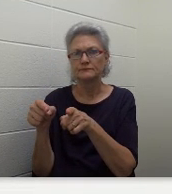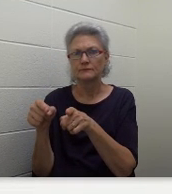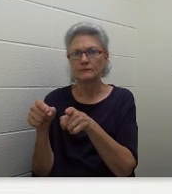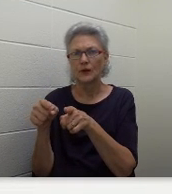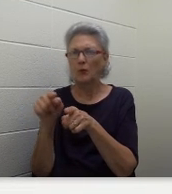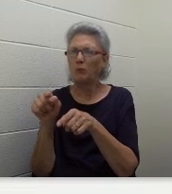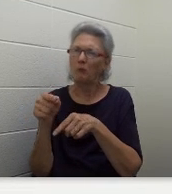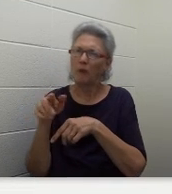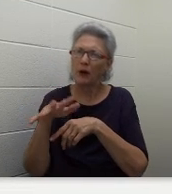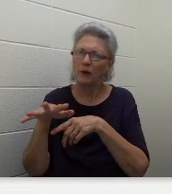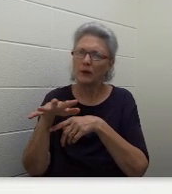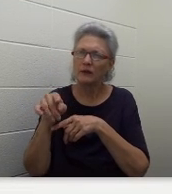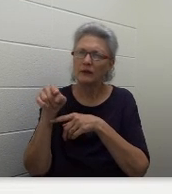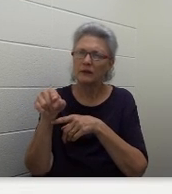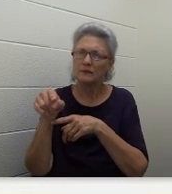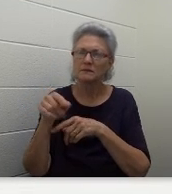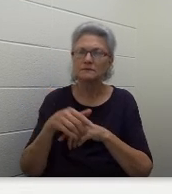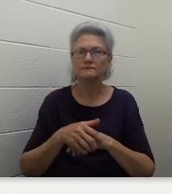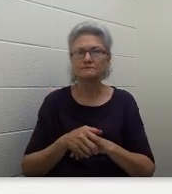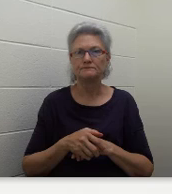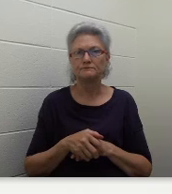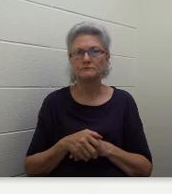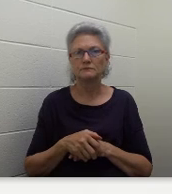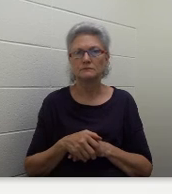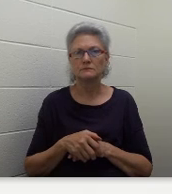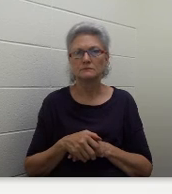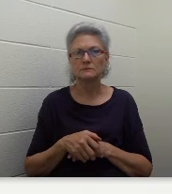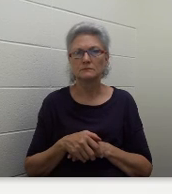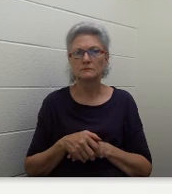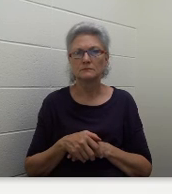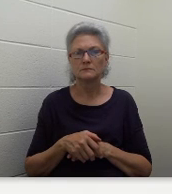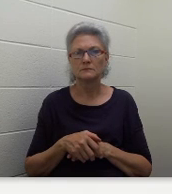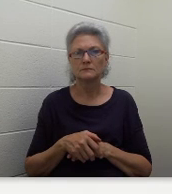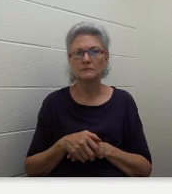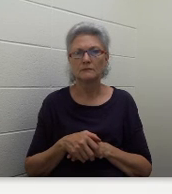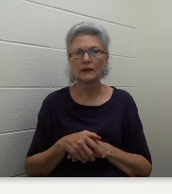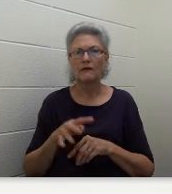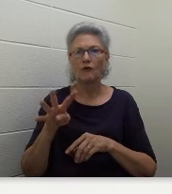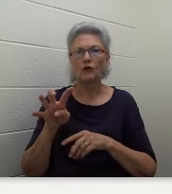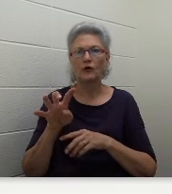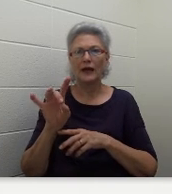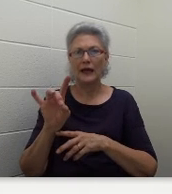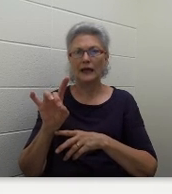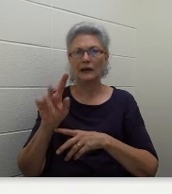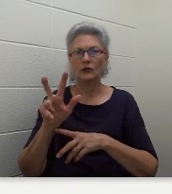right about there for